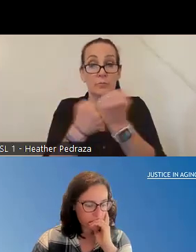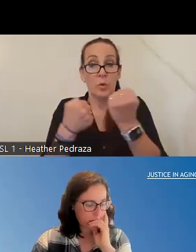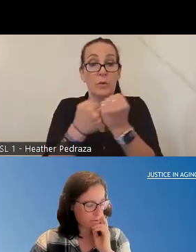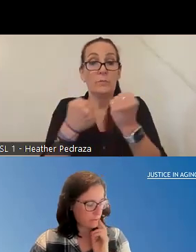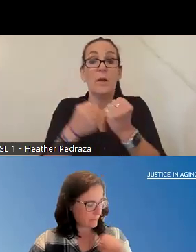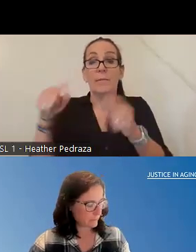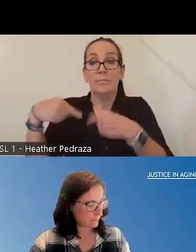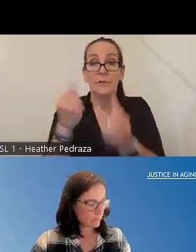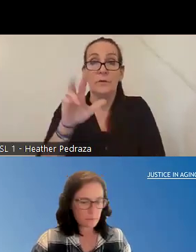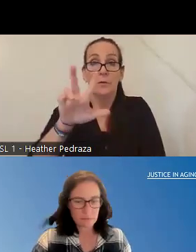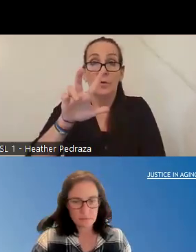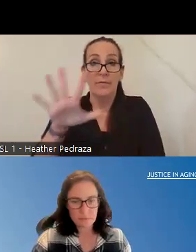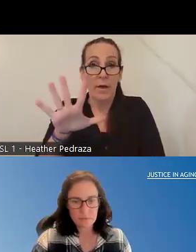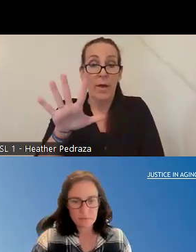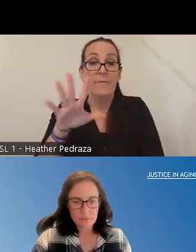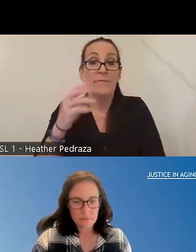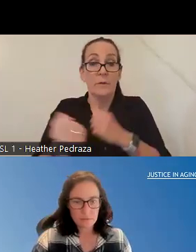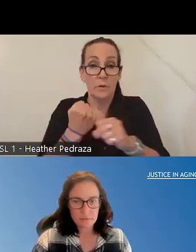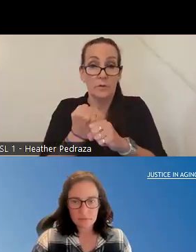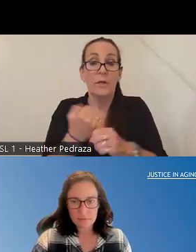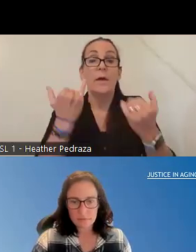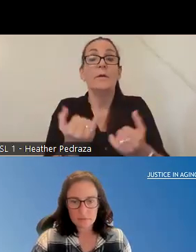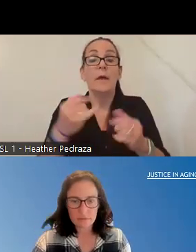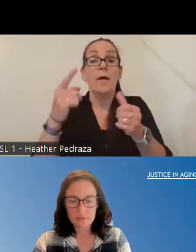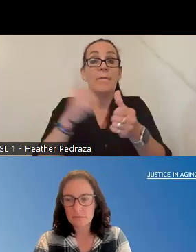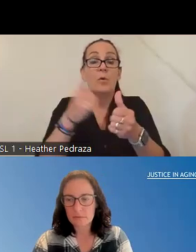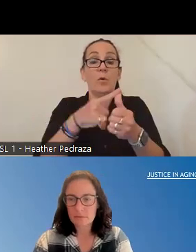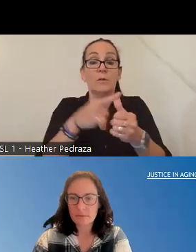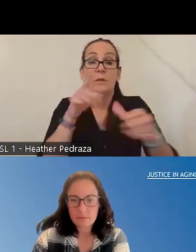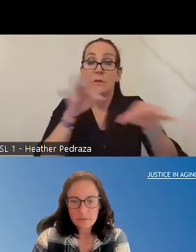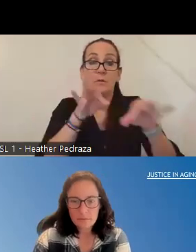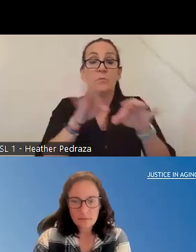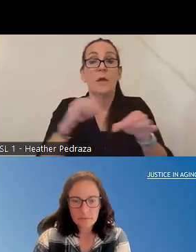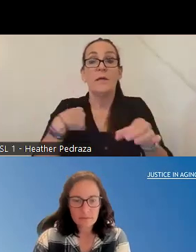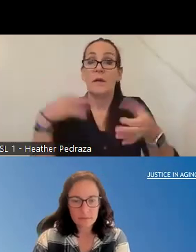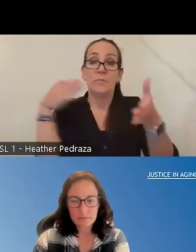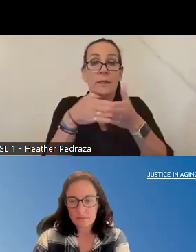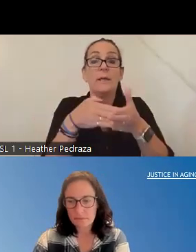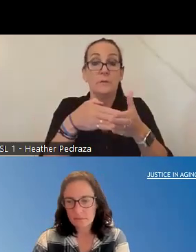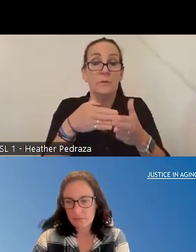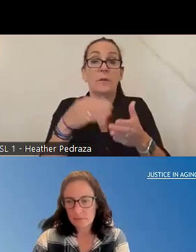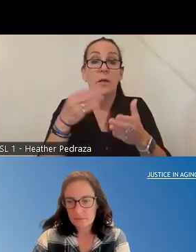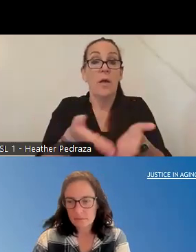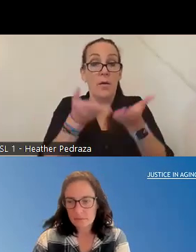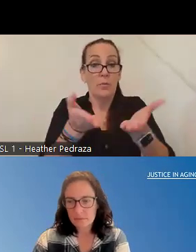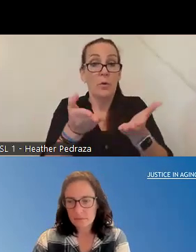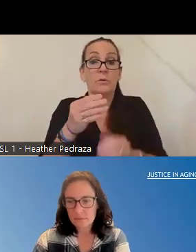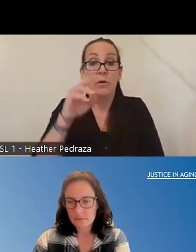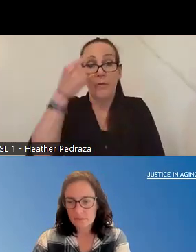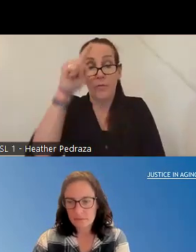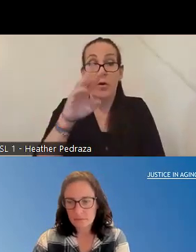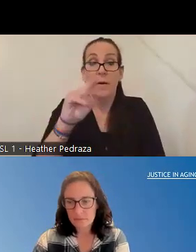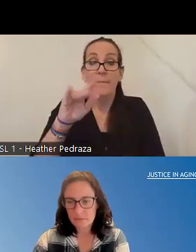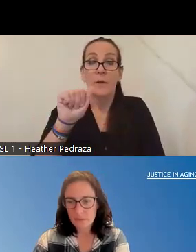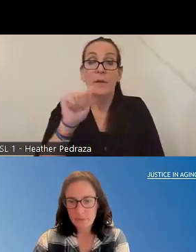I'm opposed to the proposal for Medi-Cal HCBS waiver recipients and participants